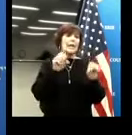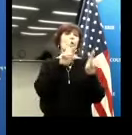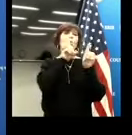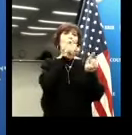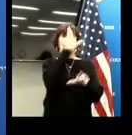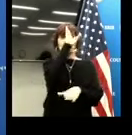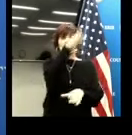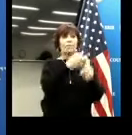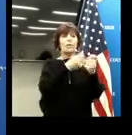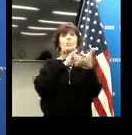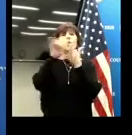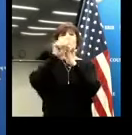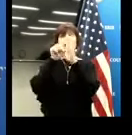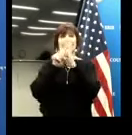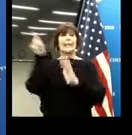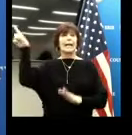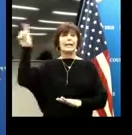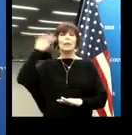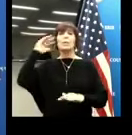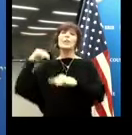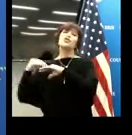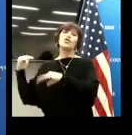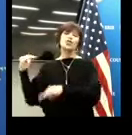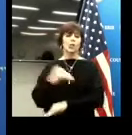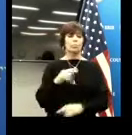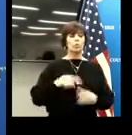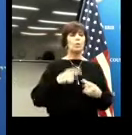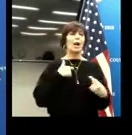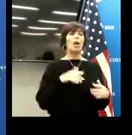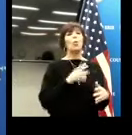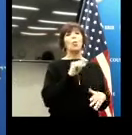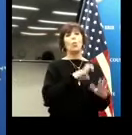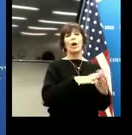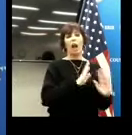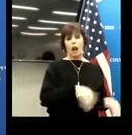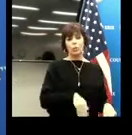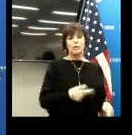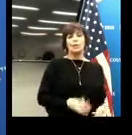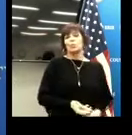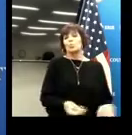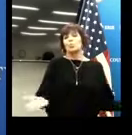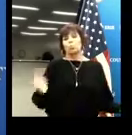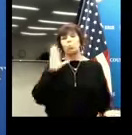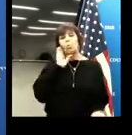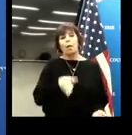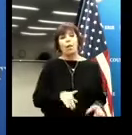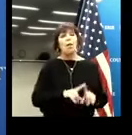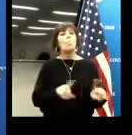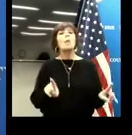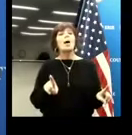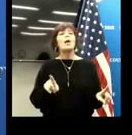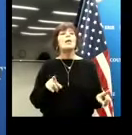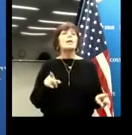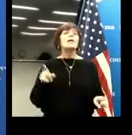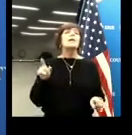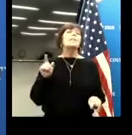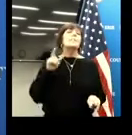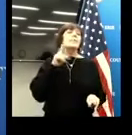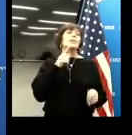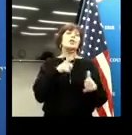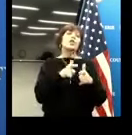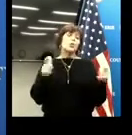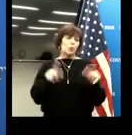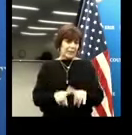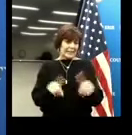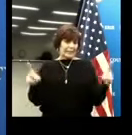York State. It will probably be shipped to our warehouse in which we will distribute it then, testing kits, but they've been provided the information. There's a huge